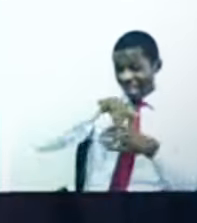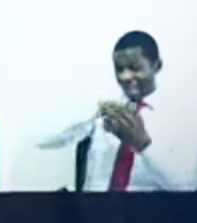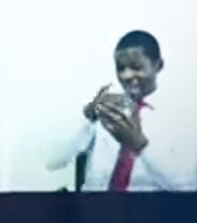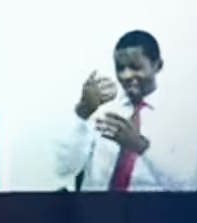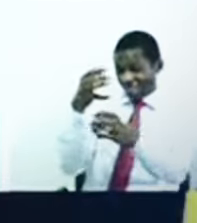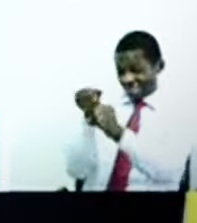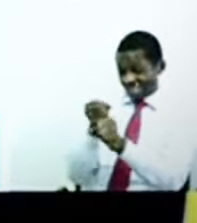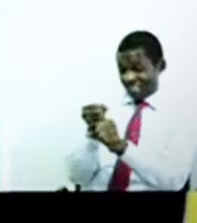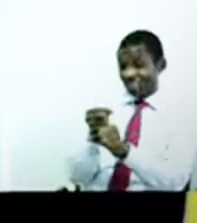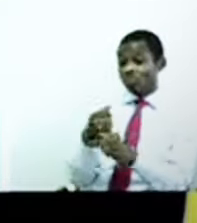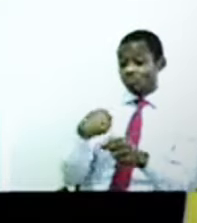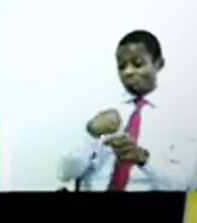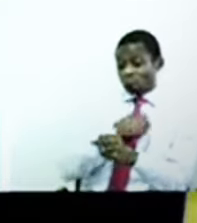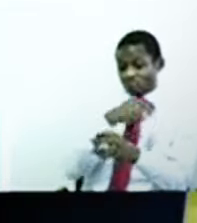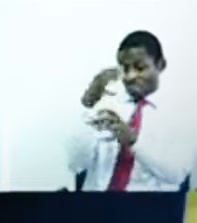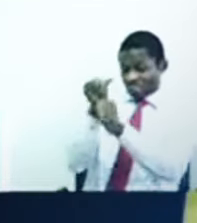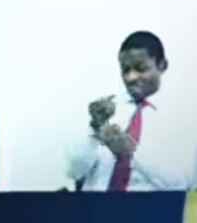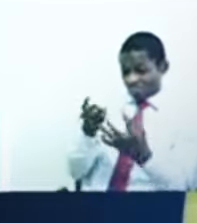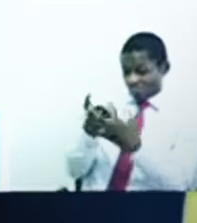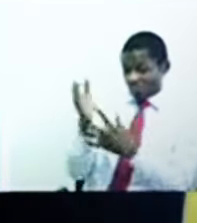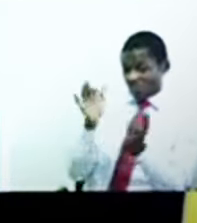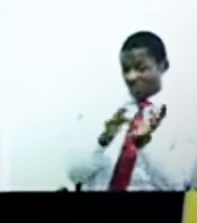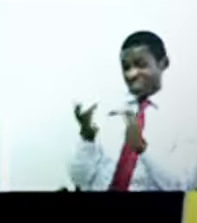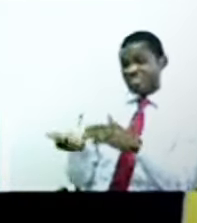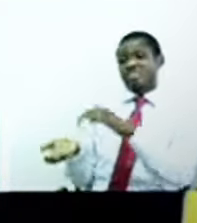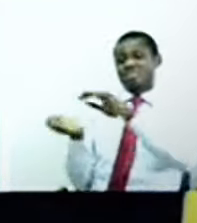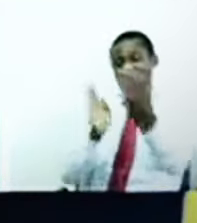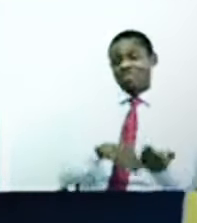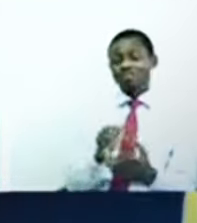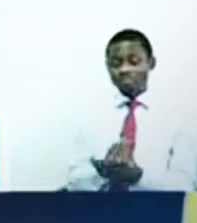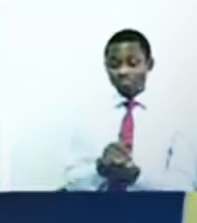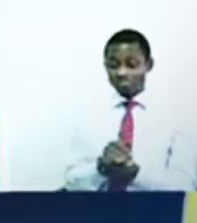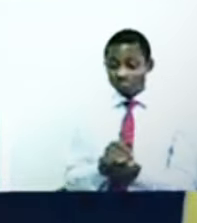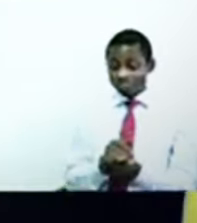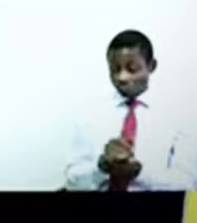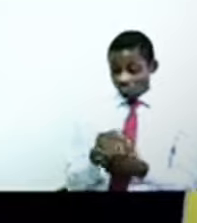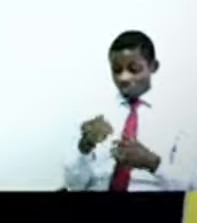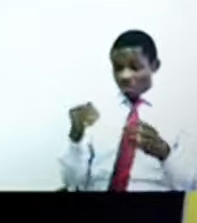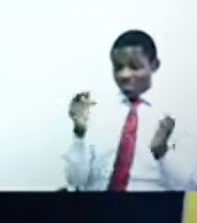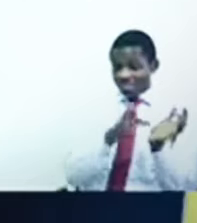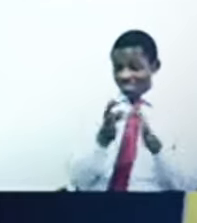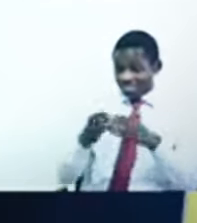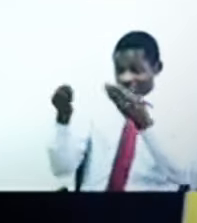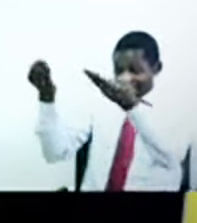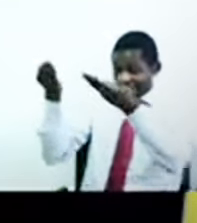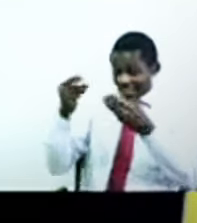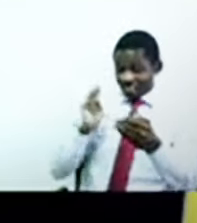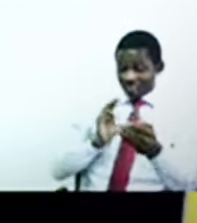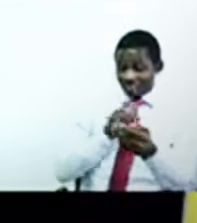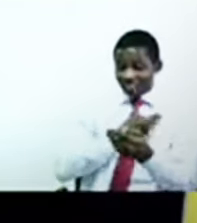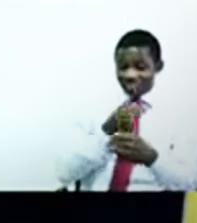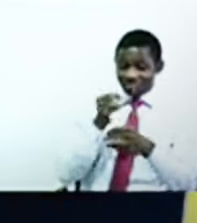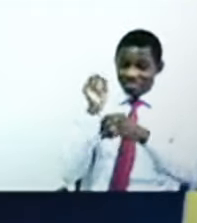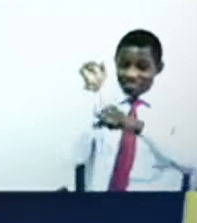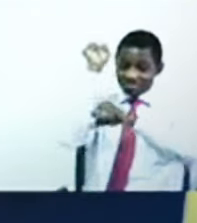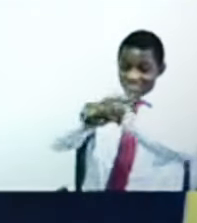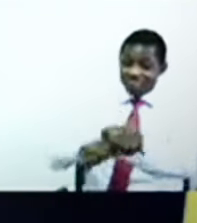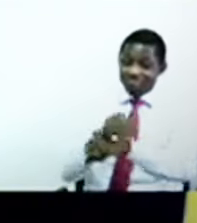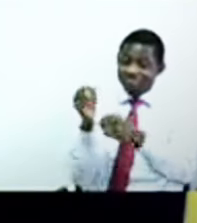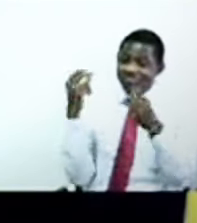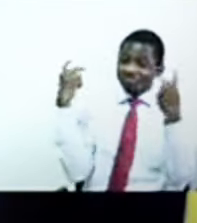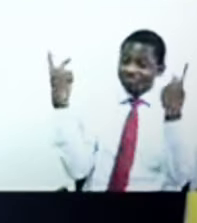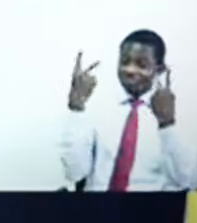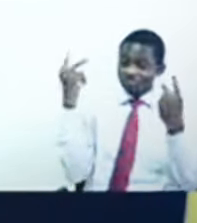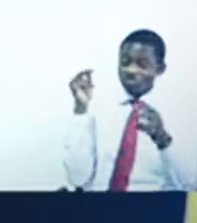The world and Satan. Through the eternal life and the eternal Holy Spirit, we are able